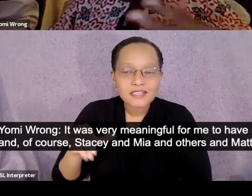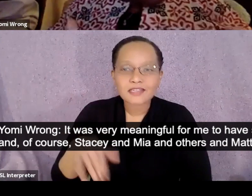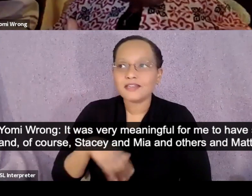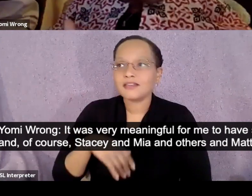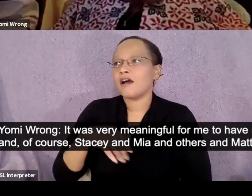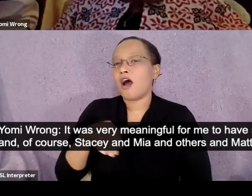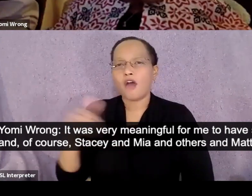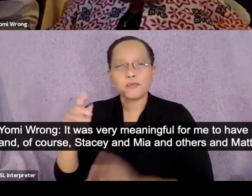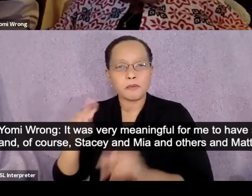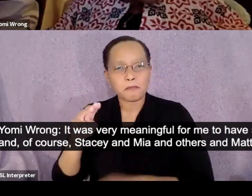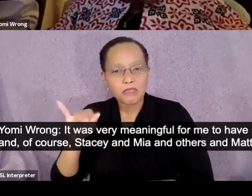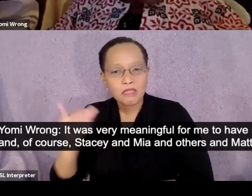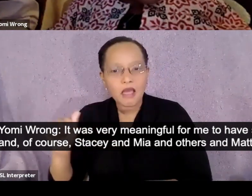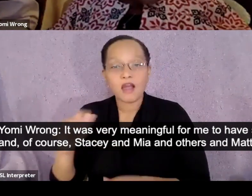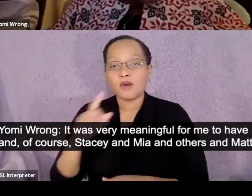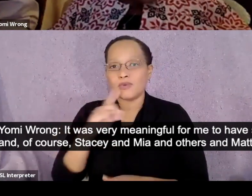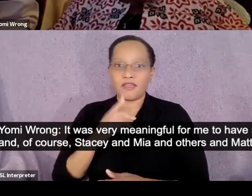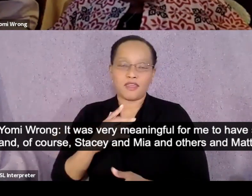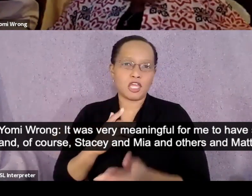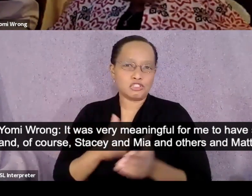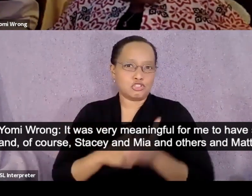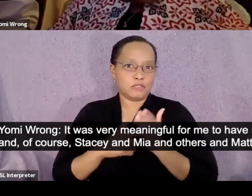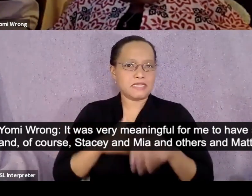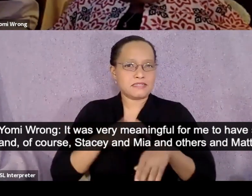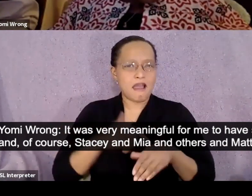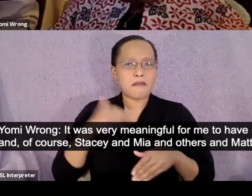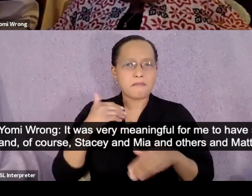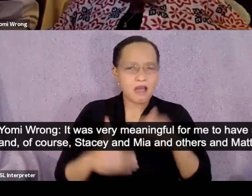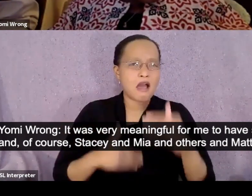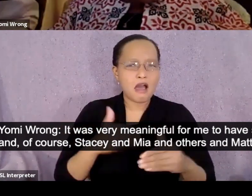me a while, but I'm so glad that um,